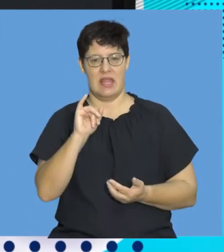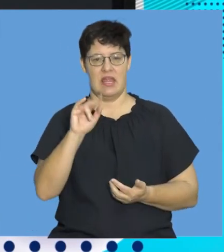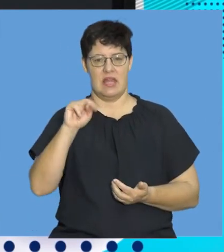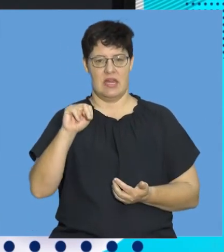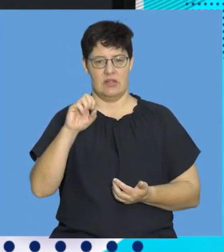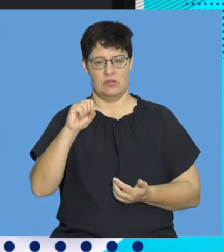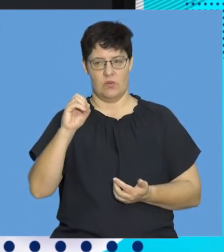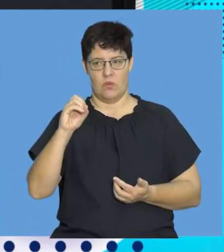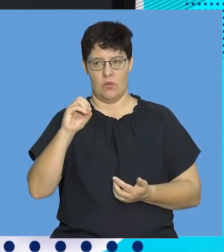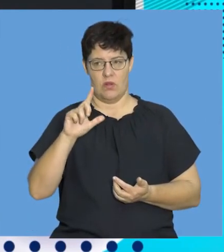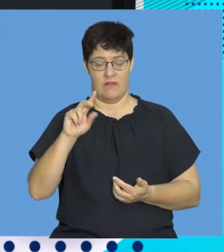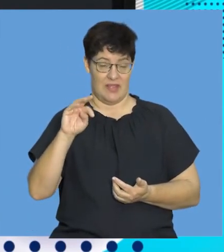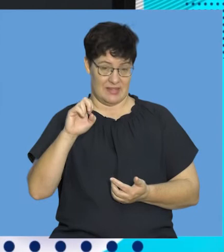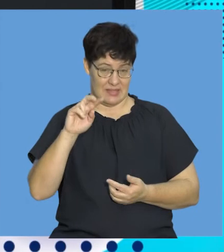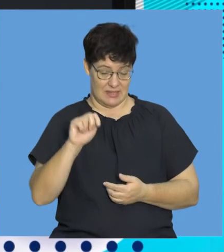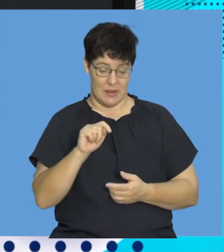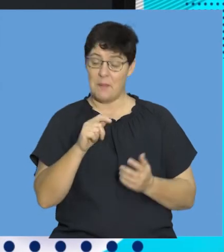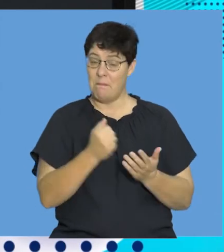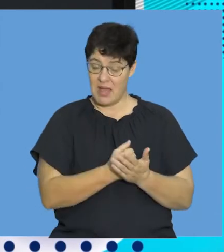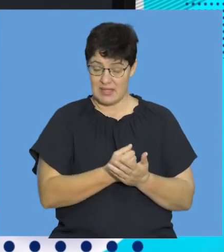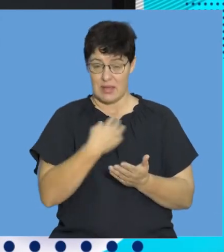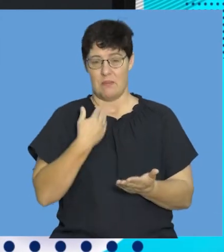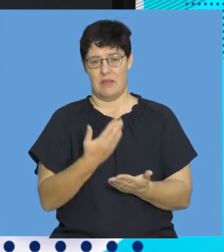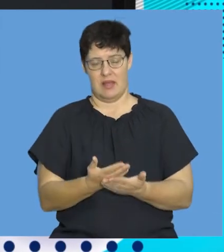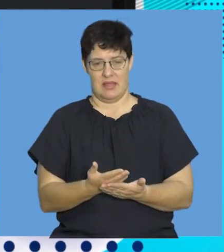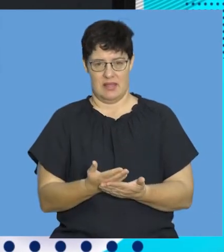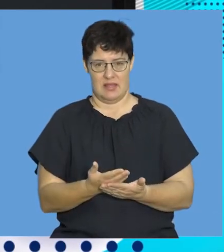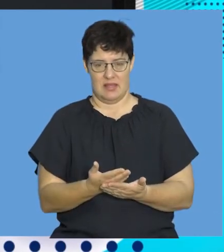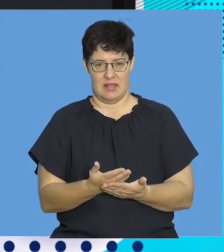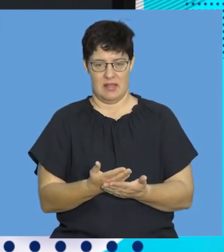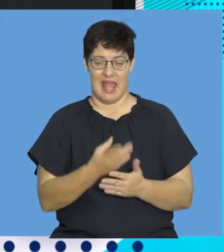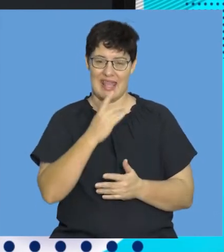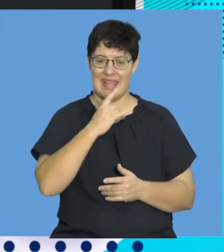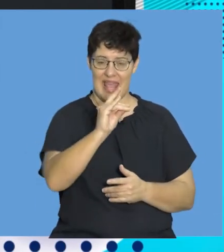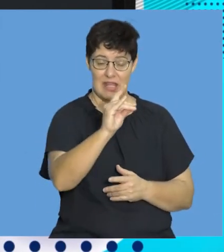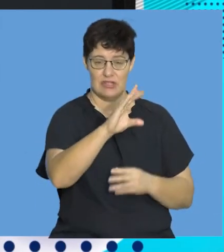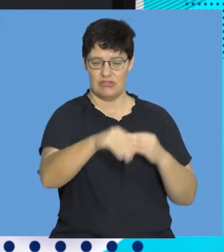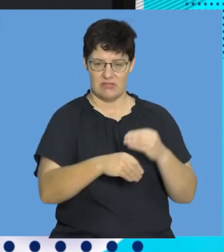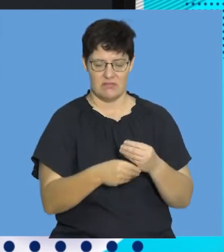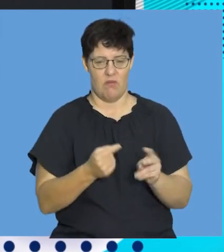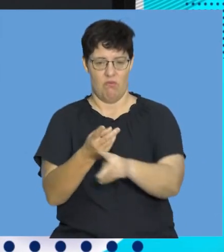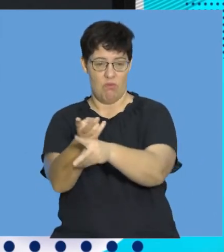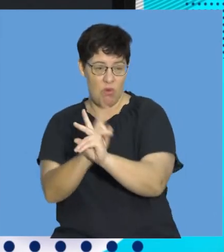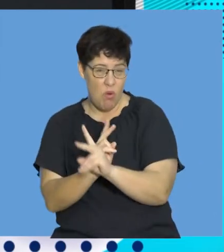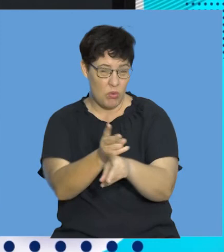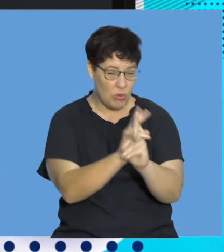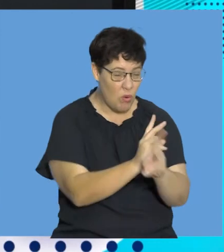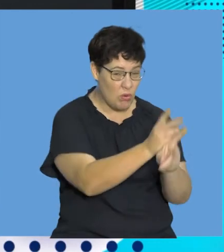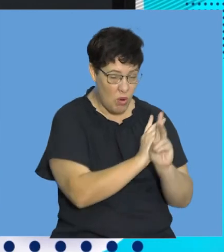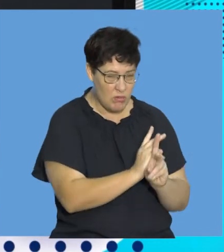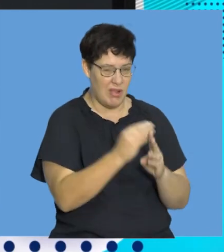becomes insolvent and they have to apply for extra cash, they need to go for